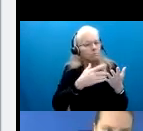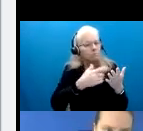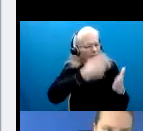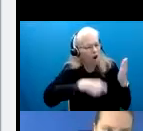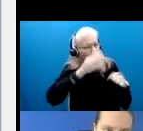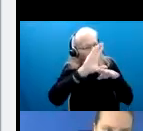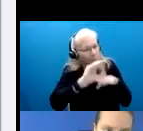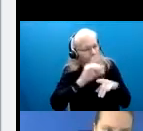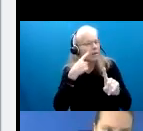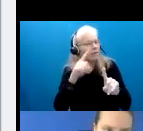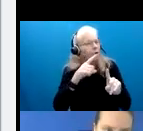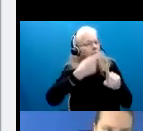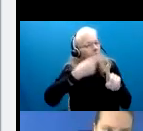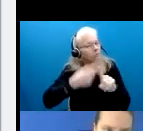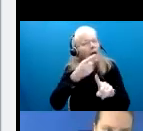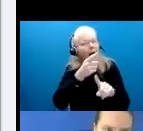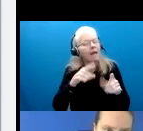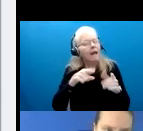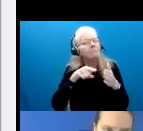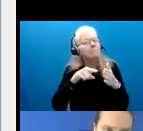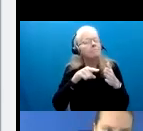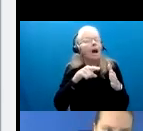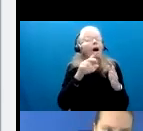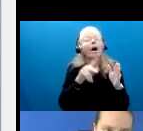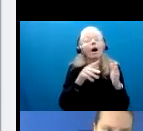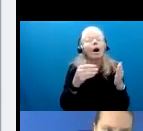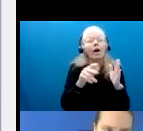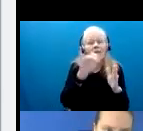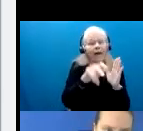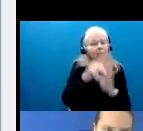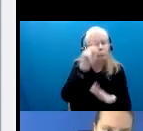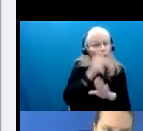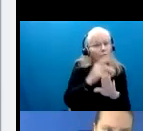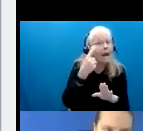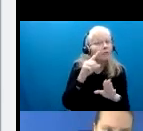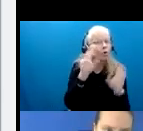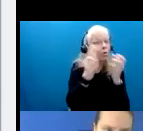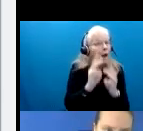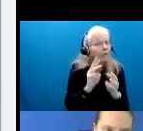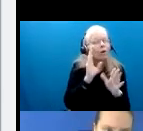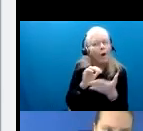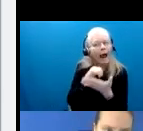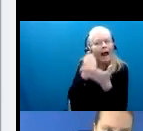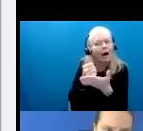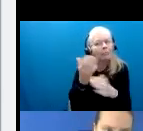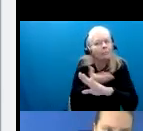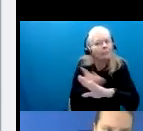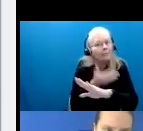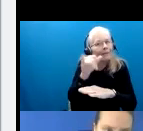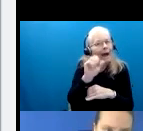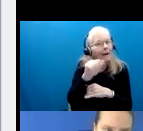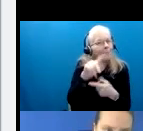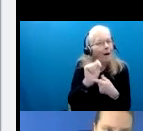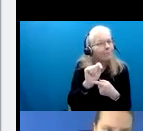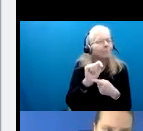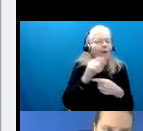for part of the rehabilitation of those units. It'll pay for a new roof, it'll pay for new windows. And so it helps bring the rehab costs